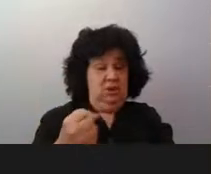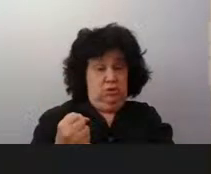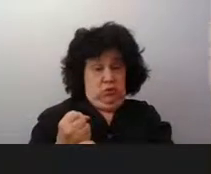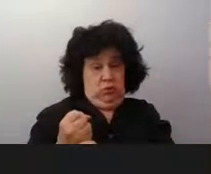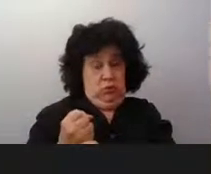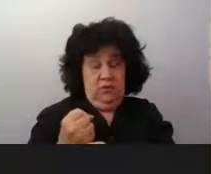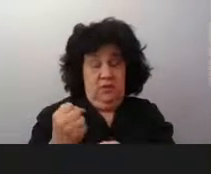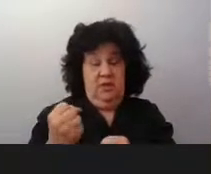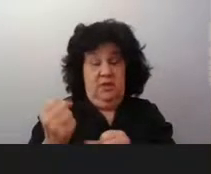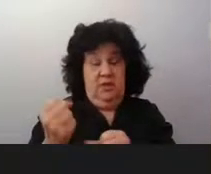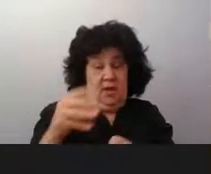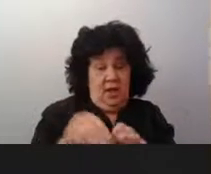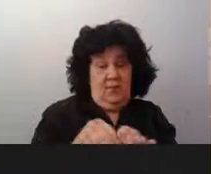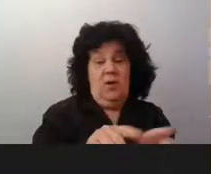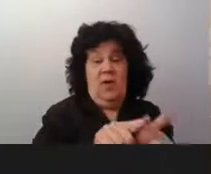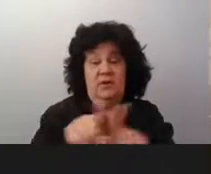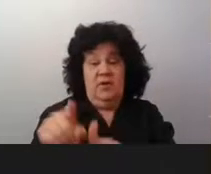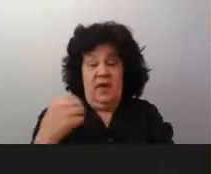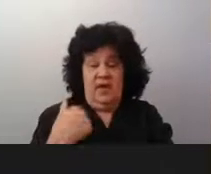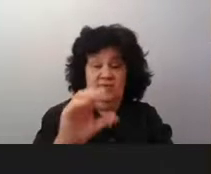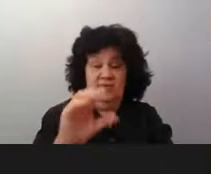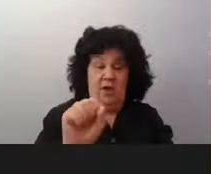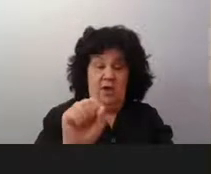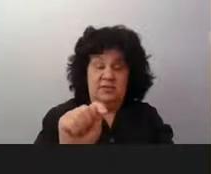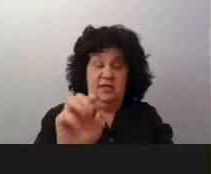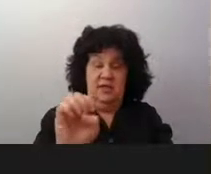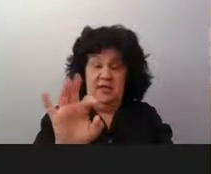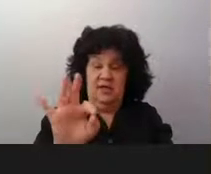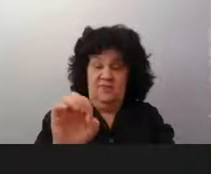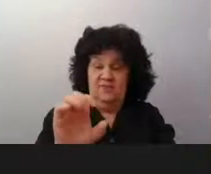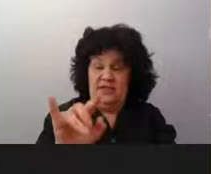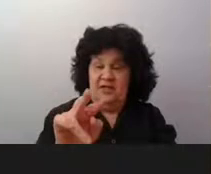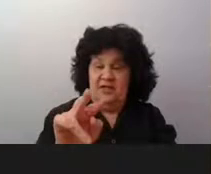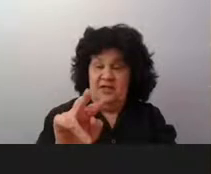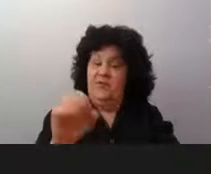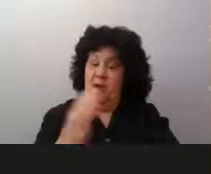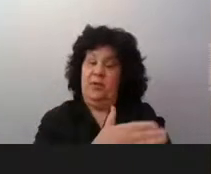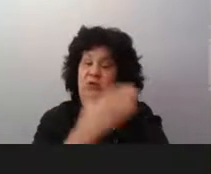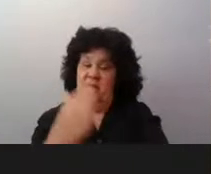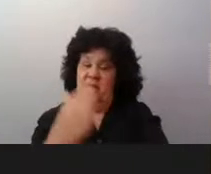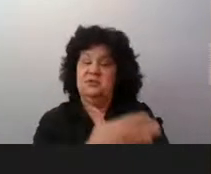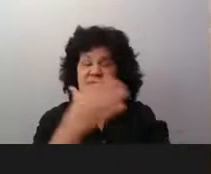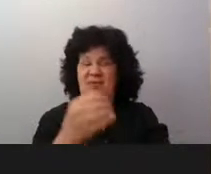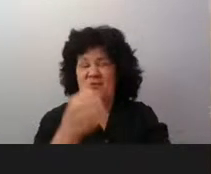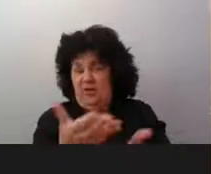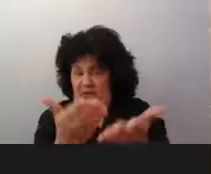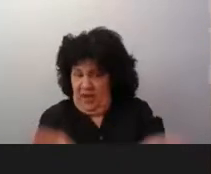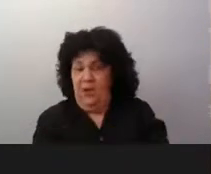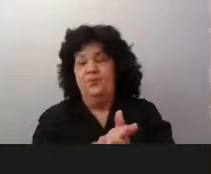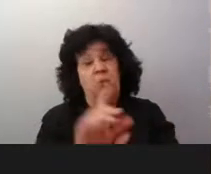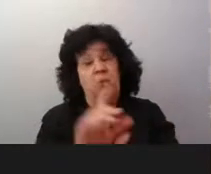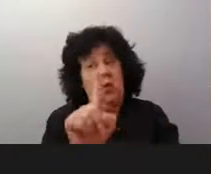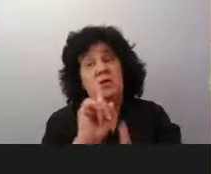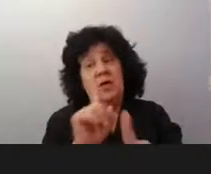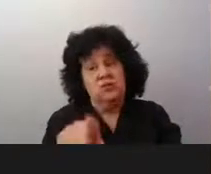also have things like cost effective upgrades and great building and information there. So that's one of your answers. We are challenged by